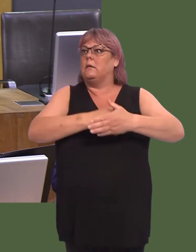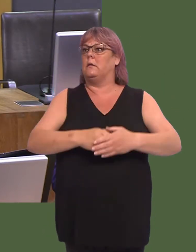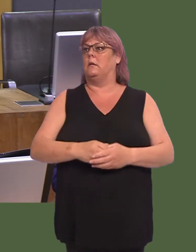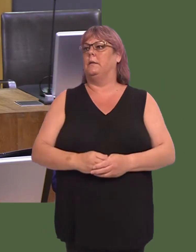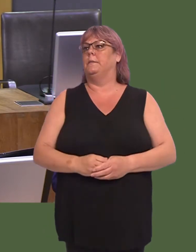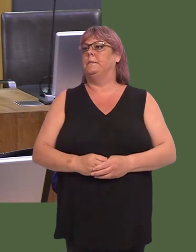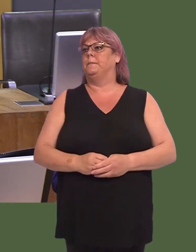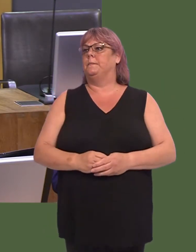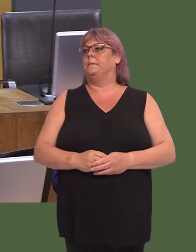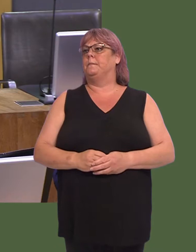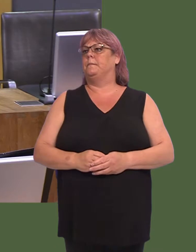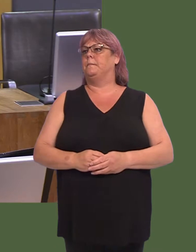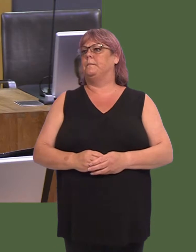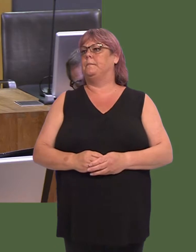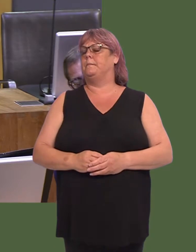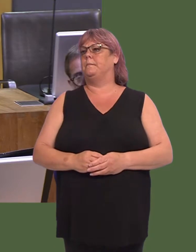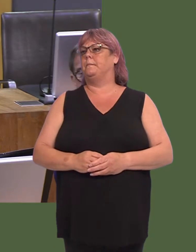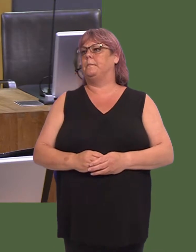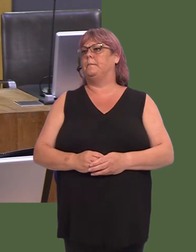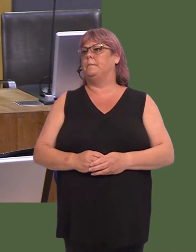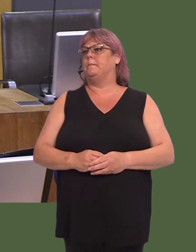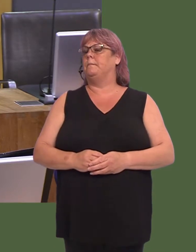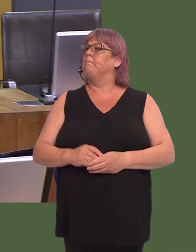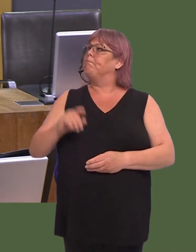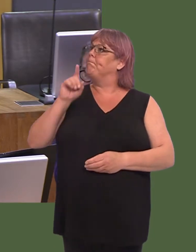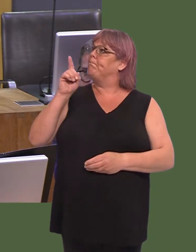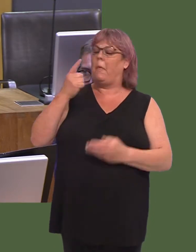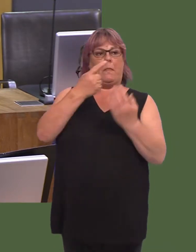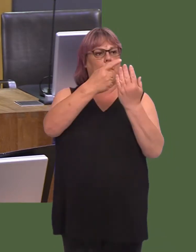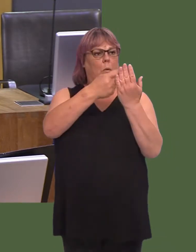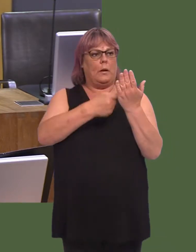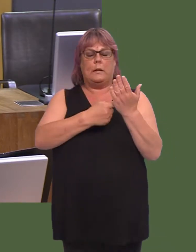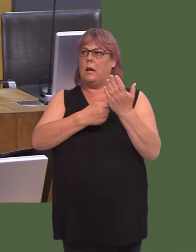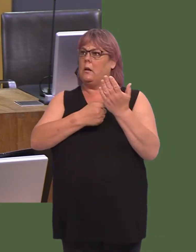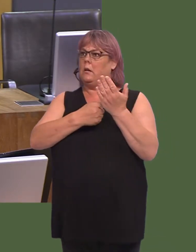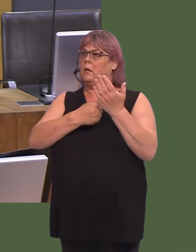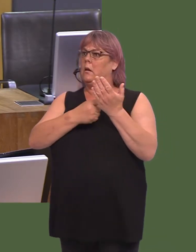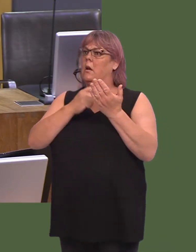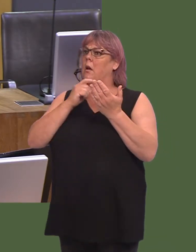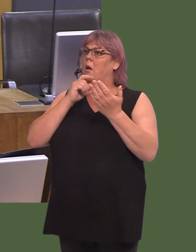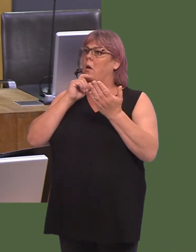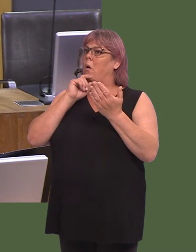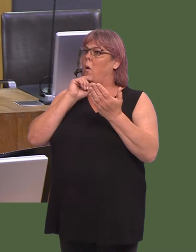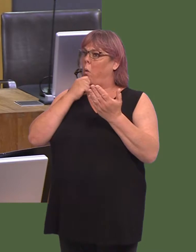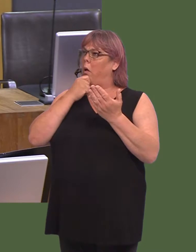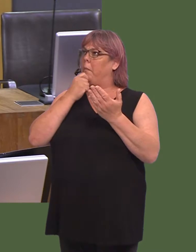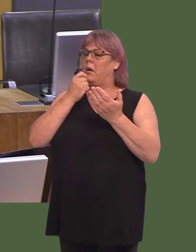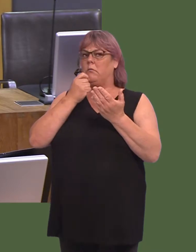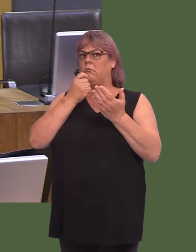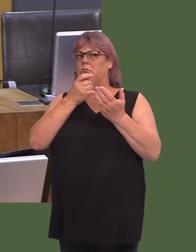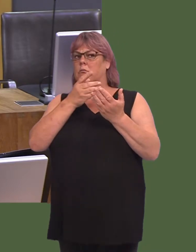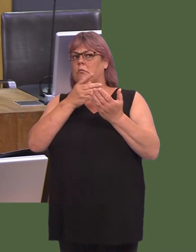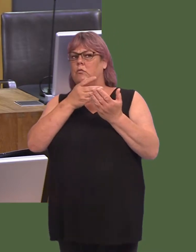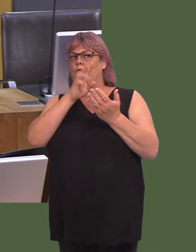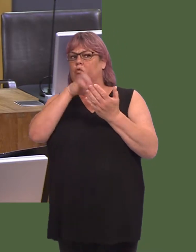their hours for eligibility. Can you give us some steer on whether this policy is going to be considered by the advisory body